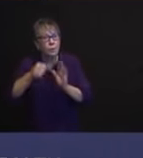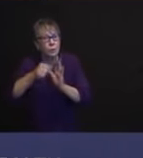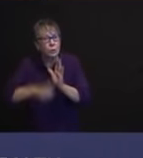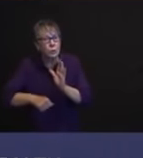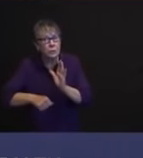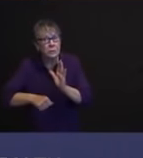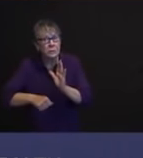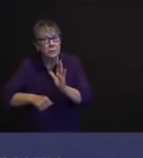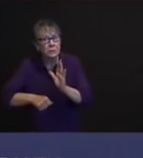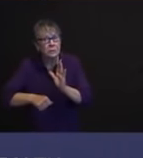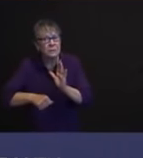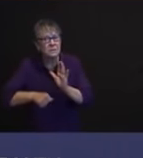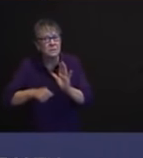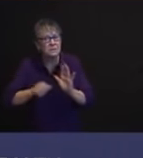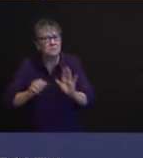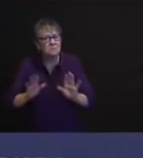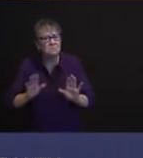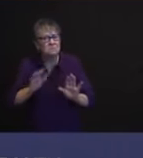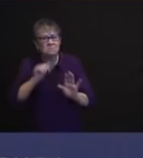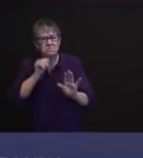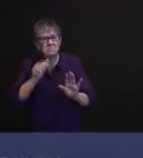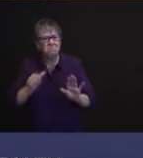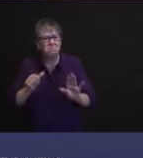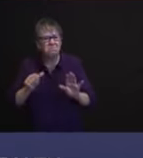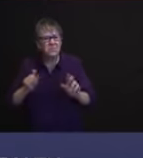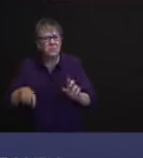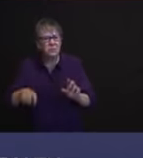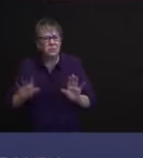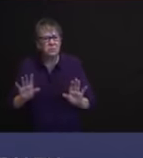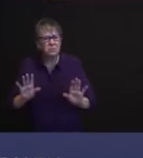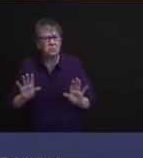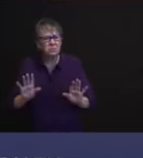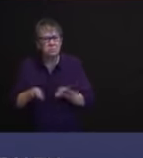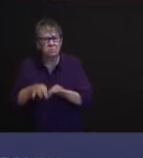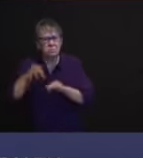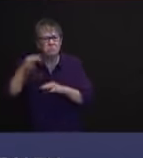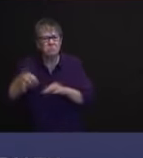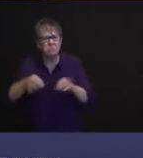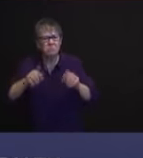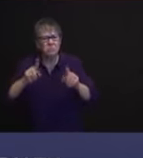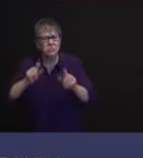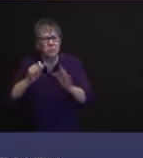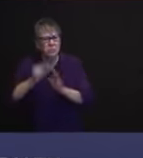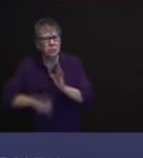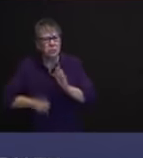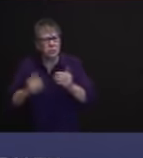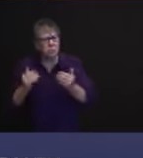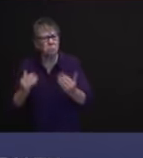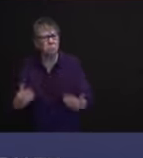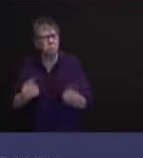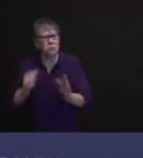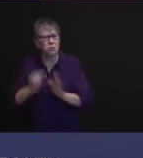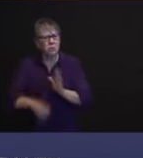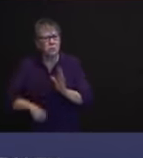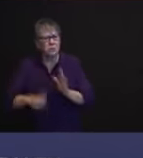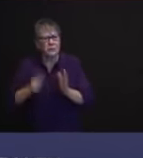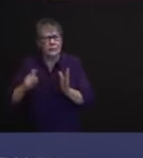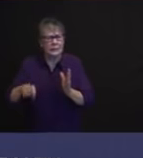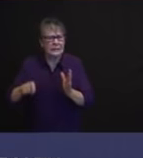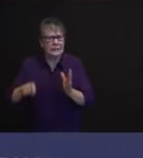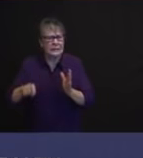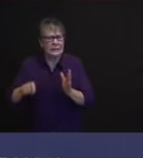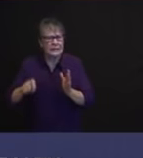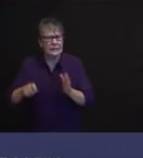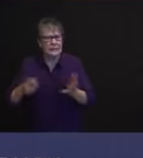not there. In Department of Health, I'll just say that to the best of my knowledge, for privacy and other reasons, there's one